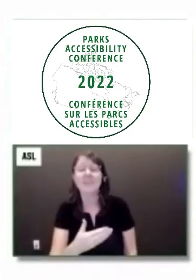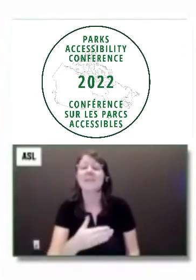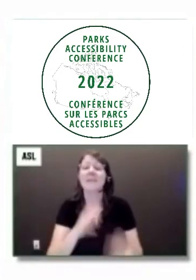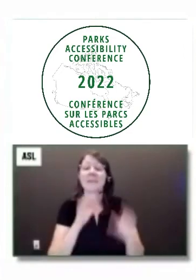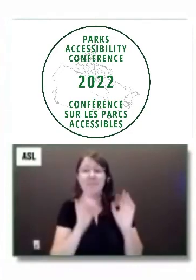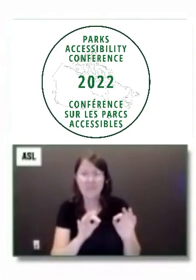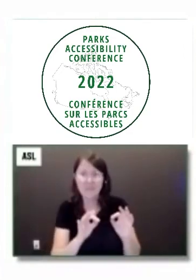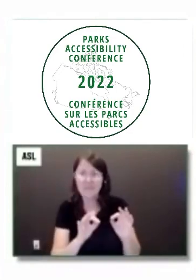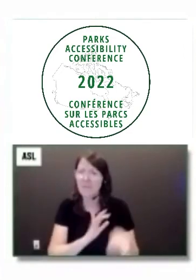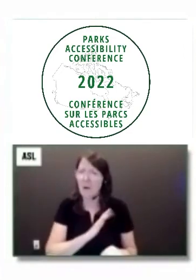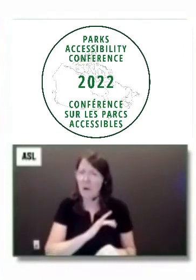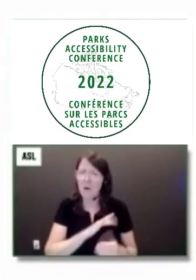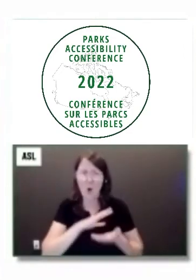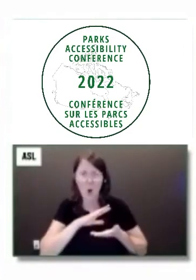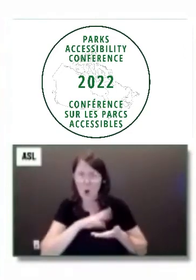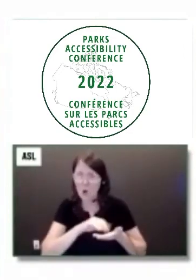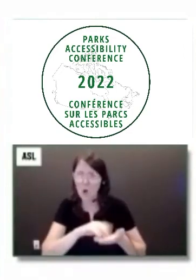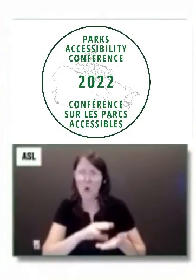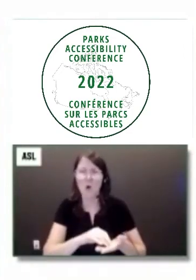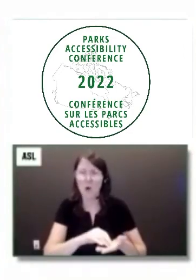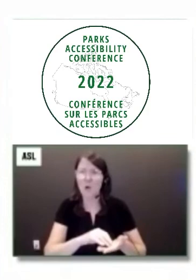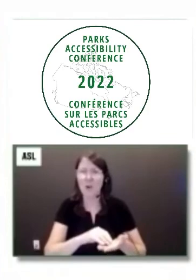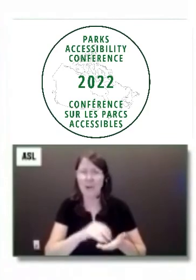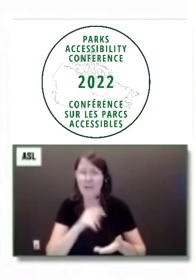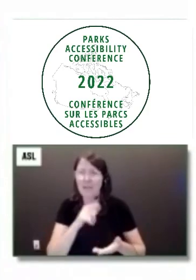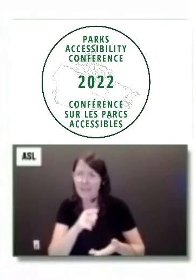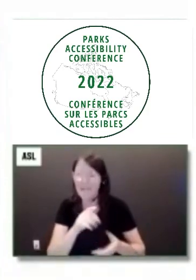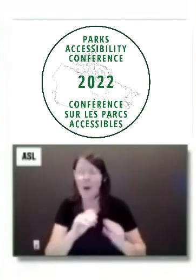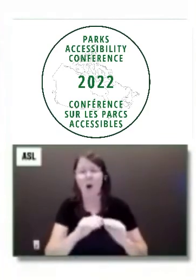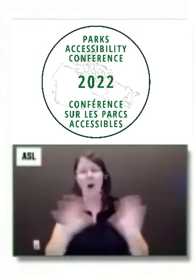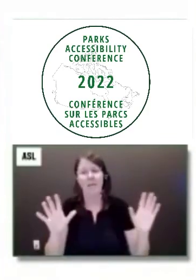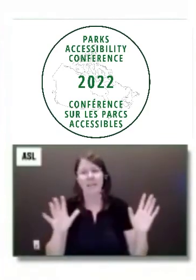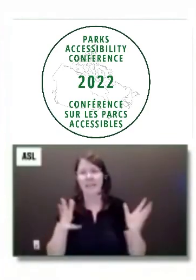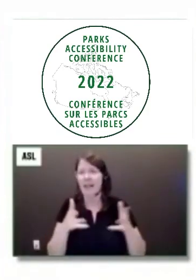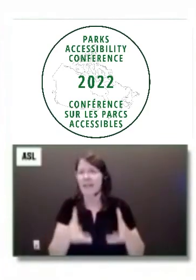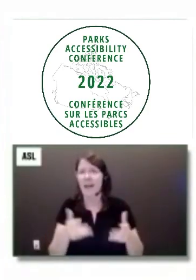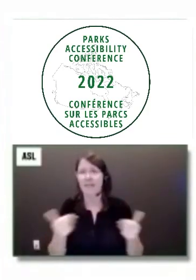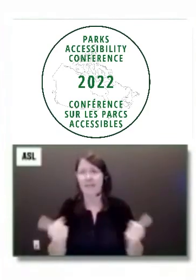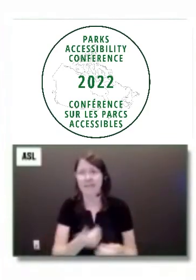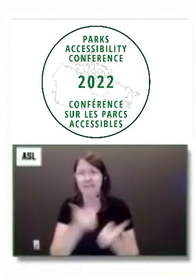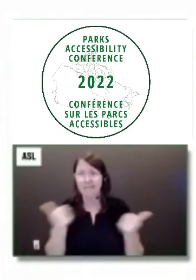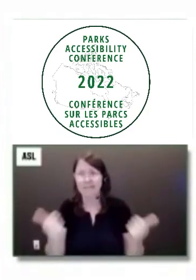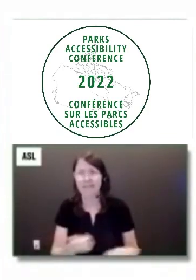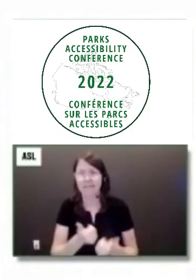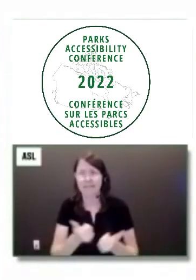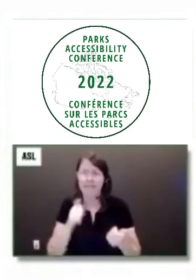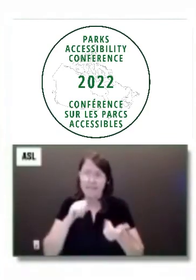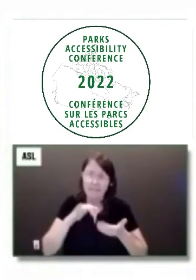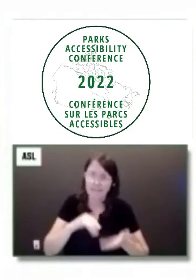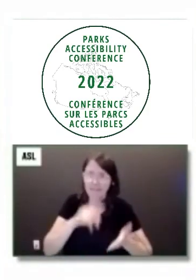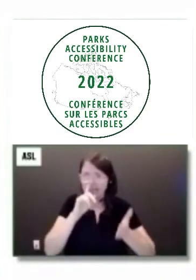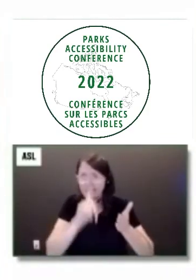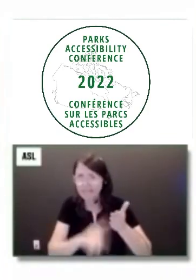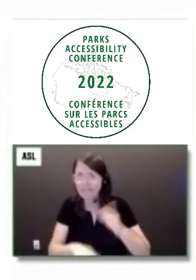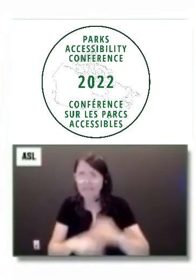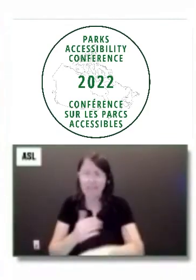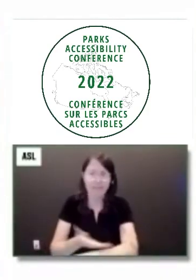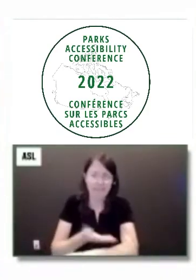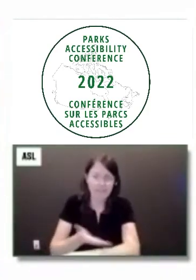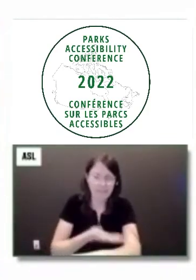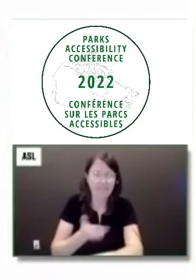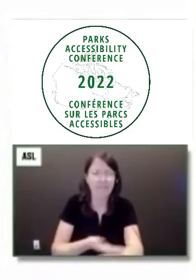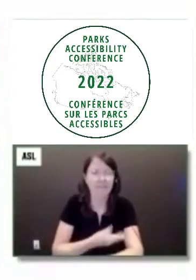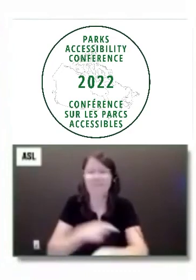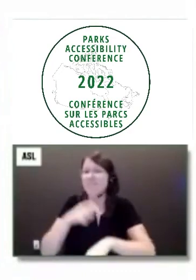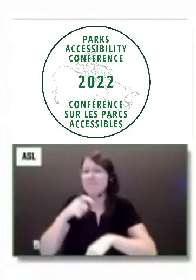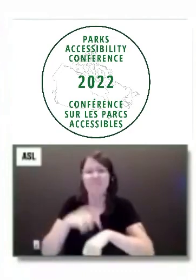work still to be done. Unfortunately, we don't have time for live questions, but we will gather up the questions that we received and we'll flip them over to